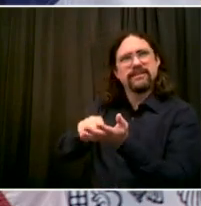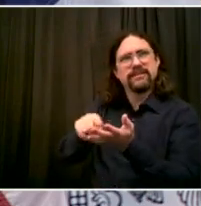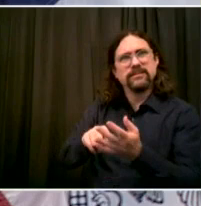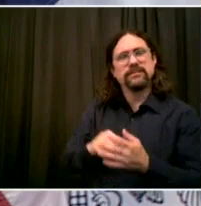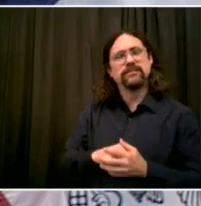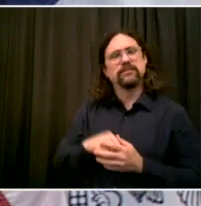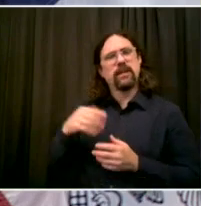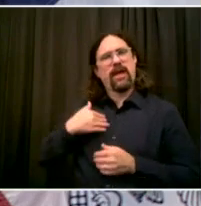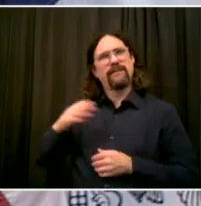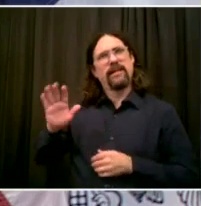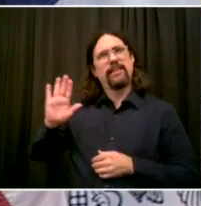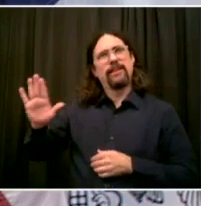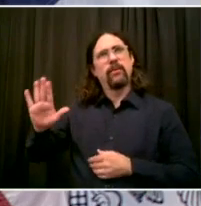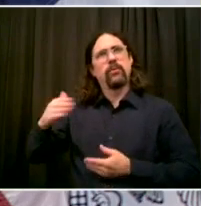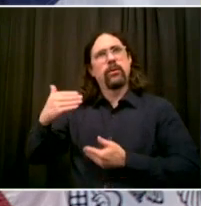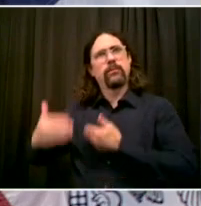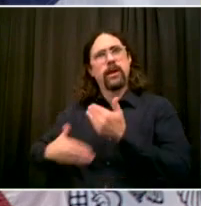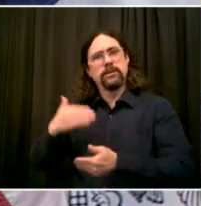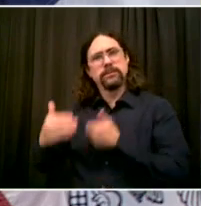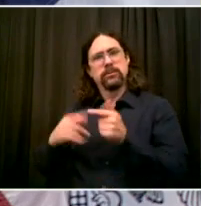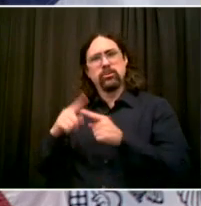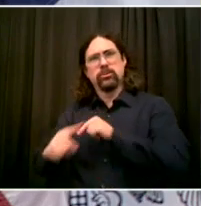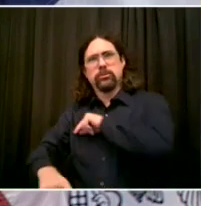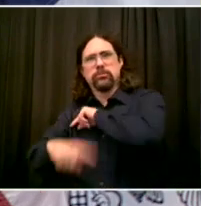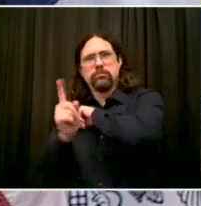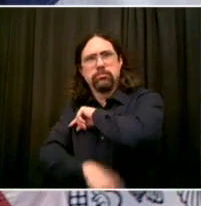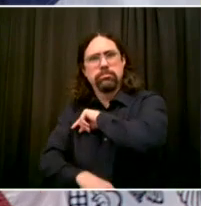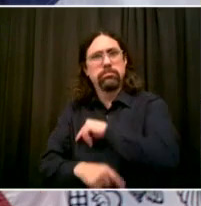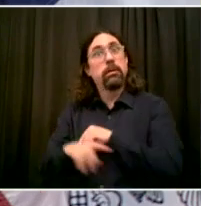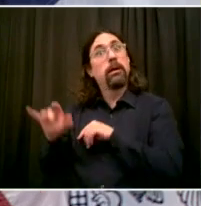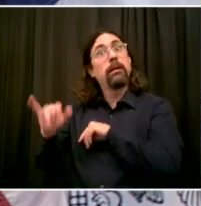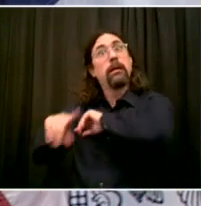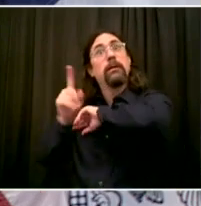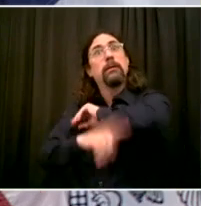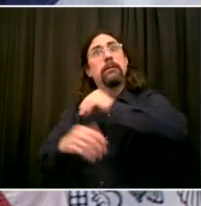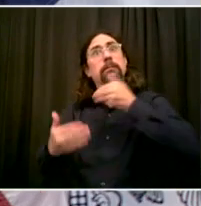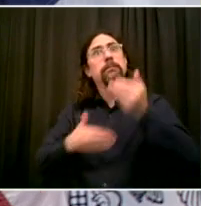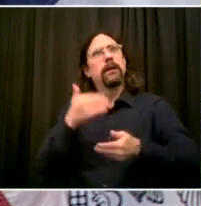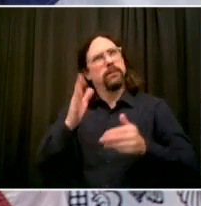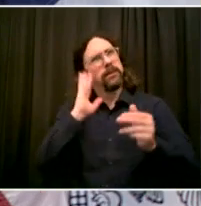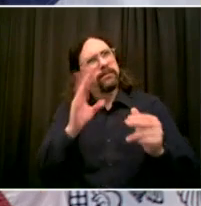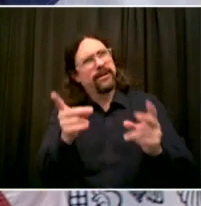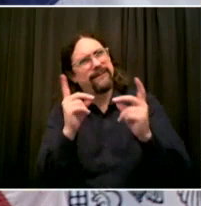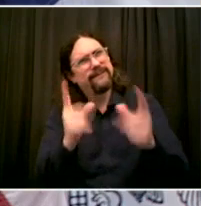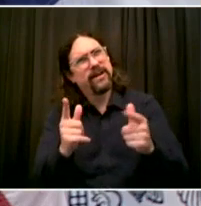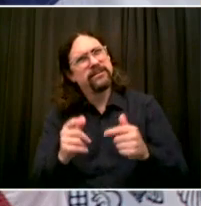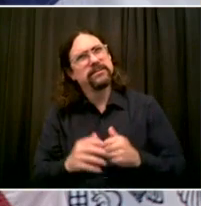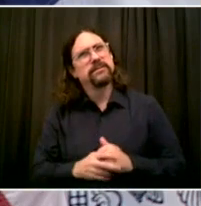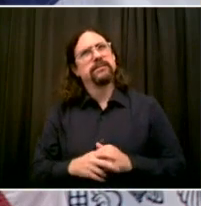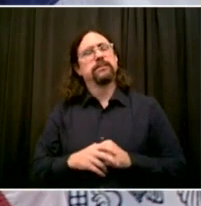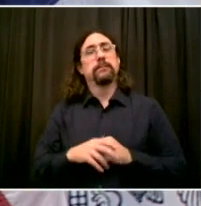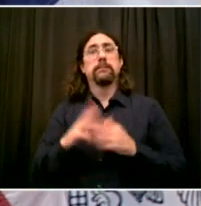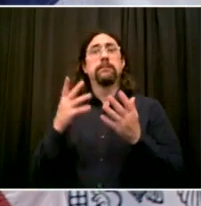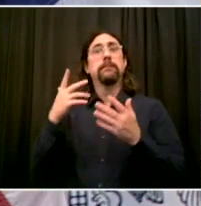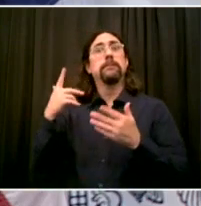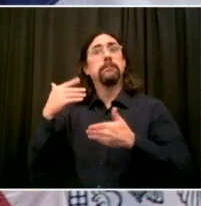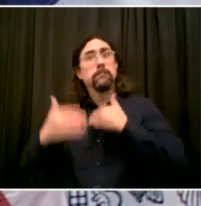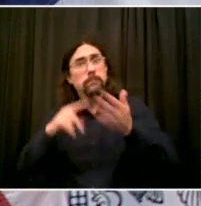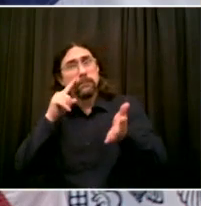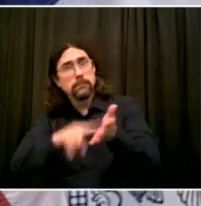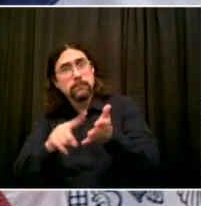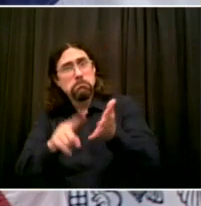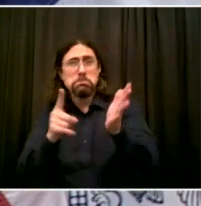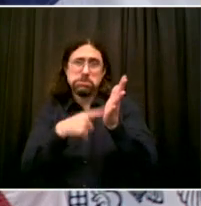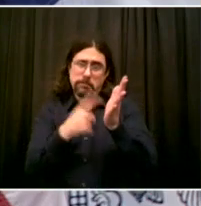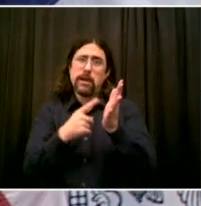needed and where, in other cases, it may not be. So look, I don't accept any situation where a